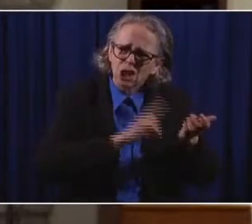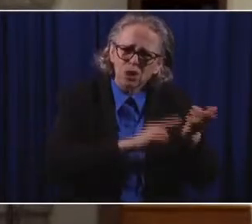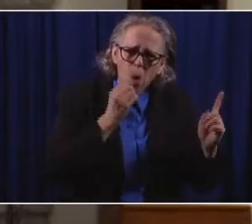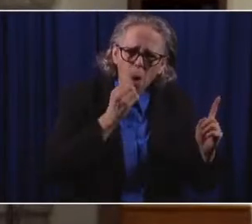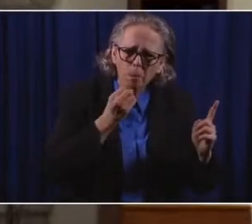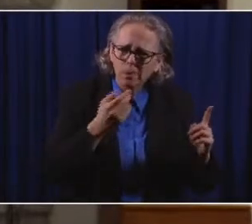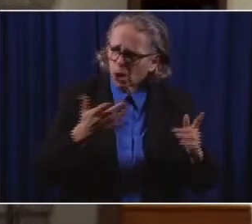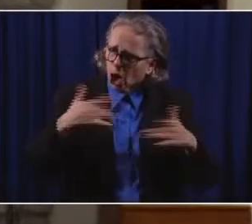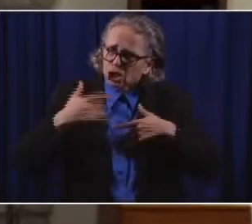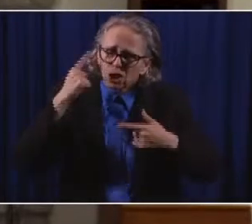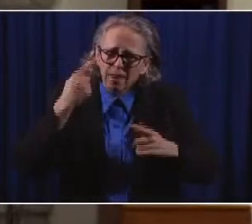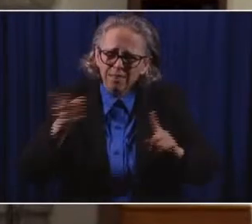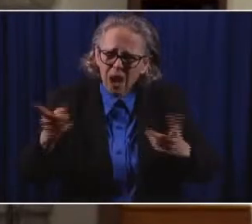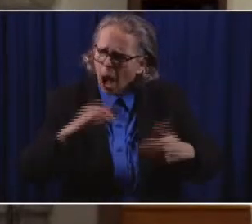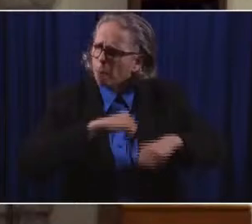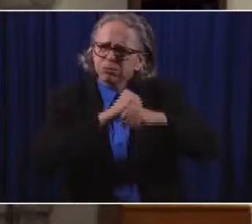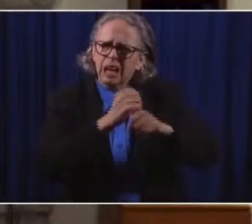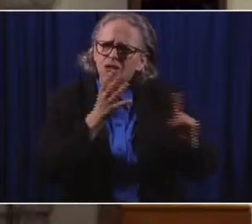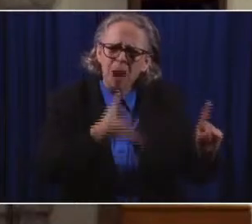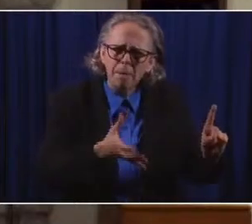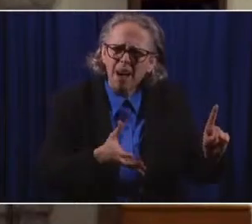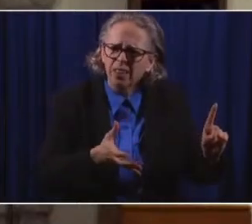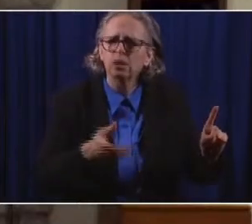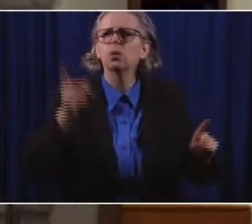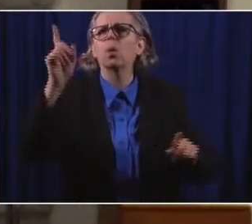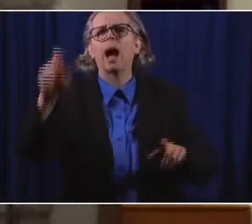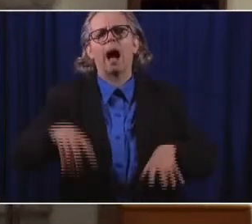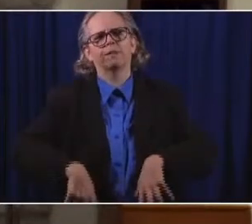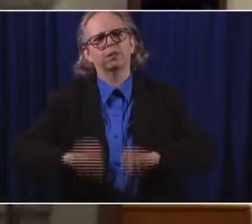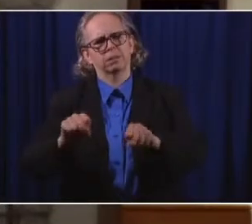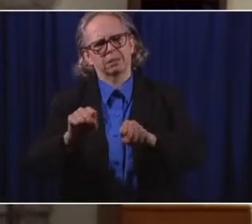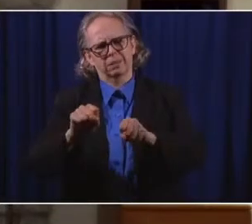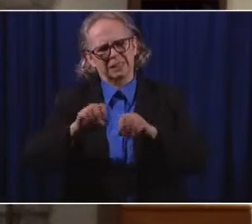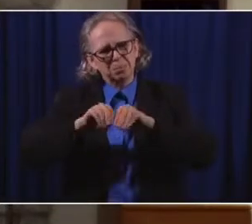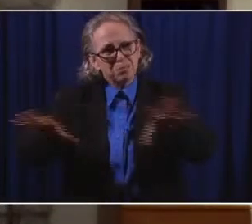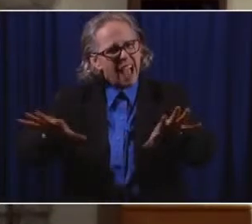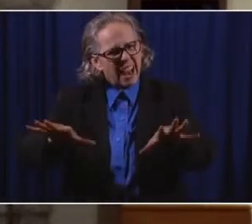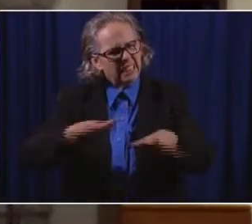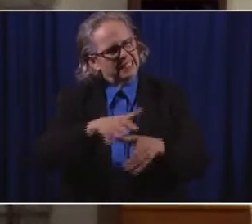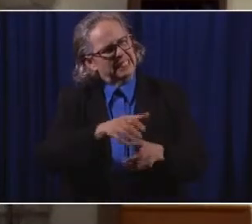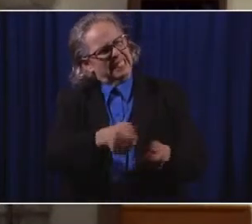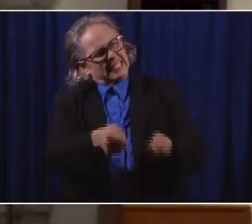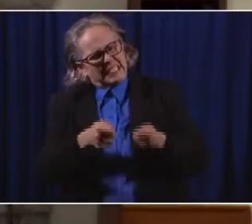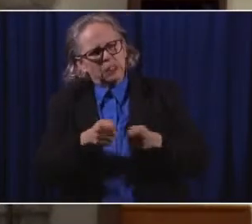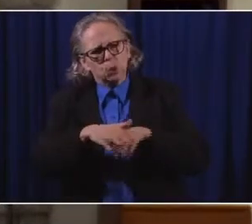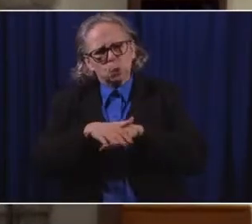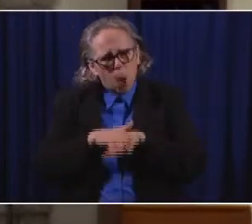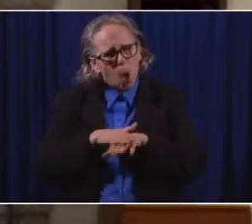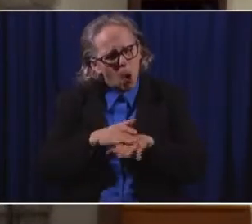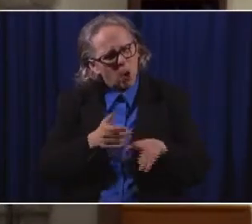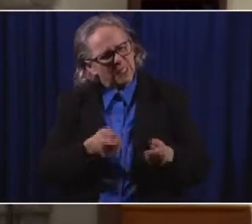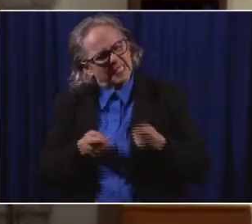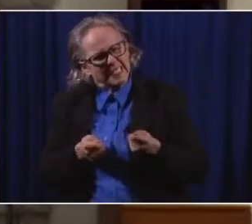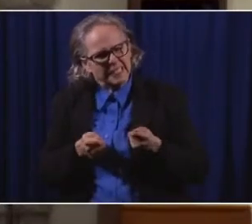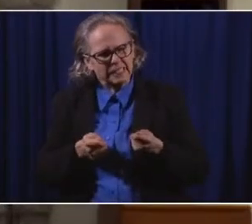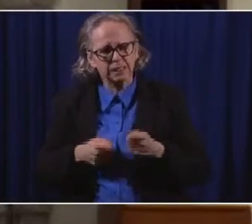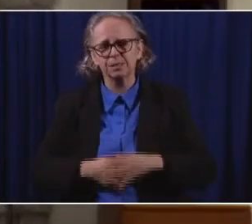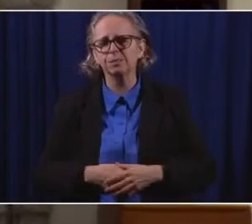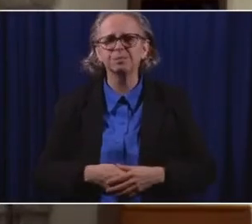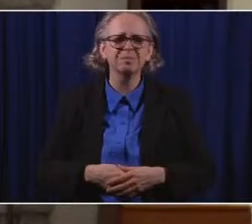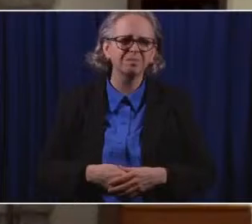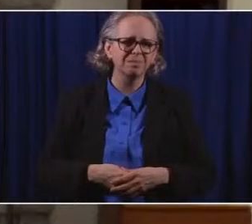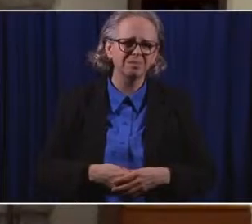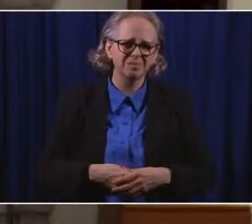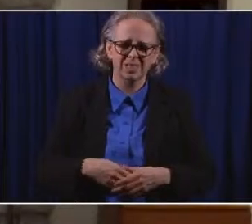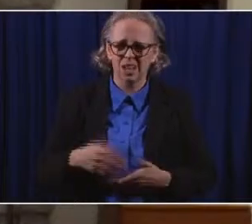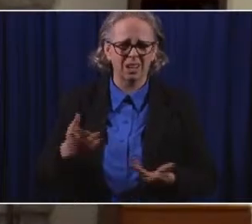can control it, keeping that down. When it goes up, the odds of it getting into a nursing home goes up. When it goes up and is as high levels as we're